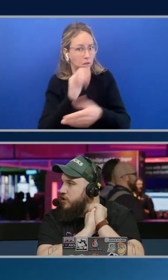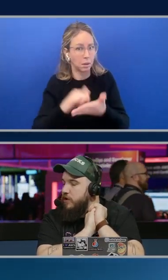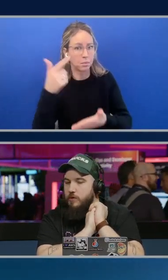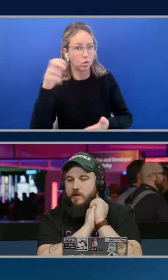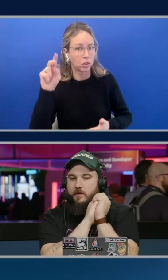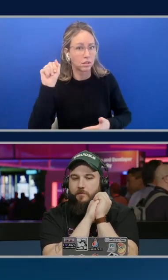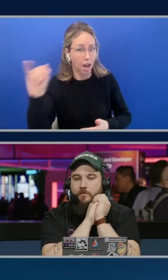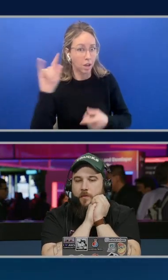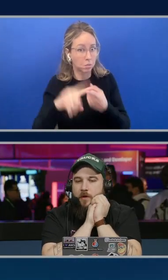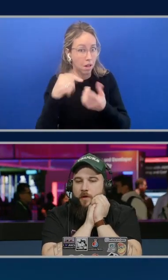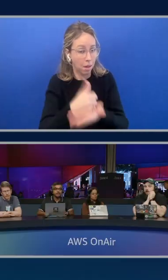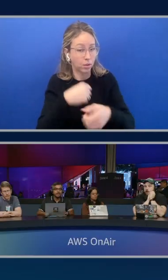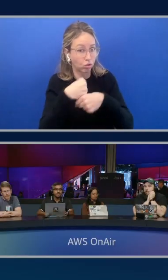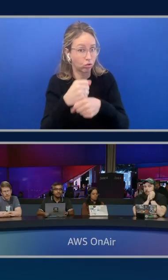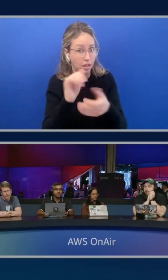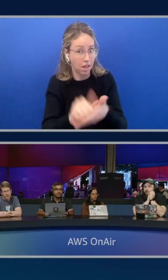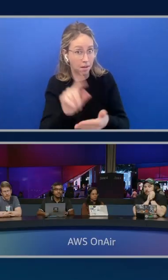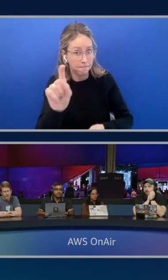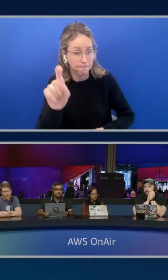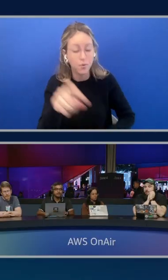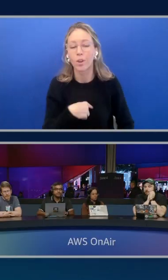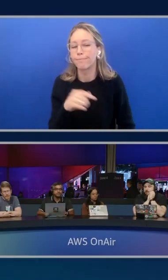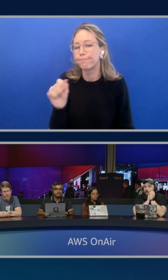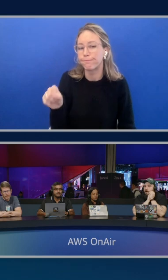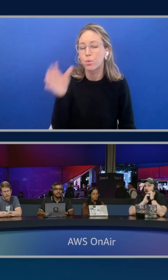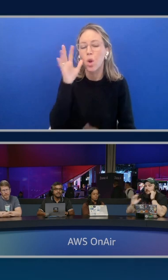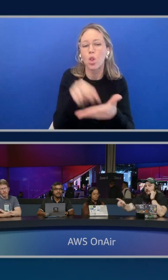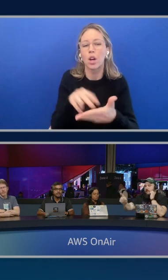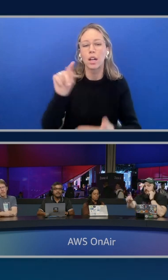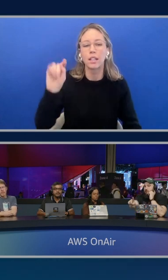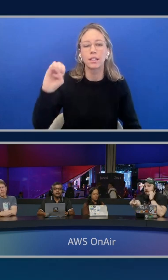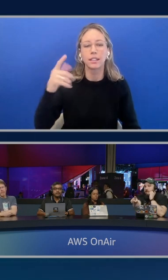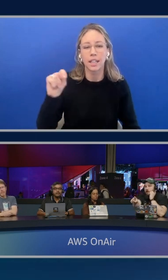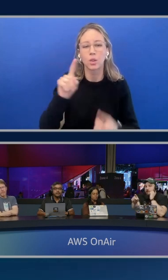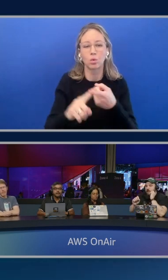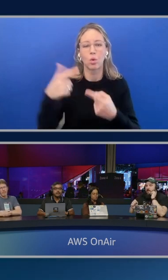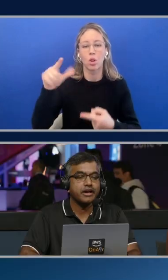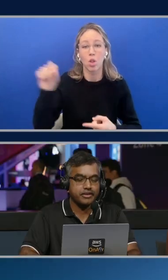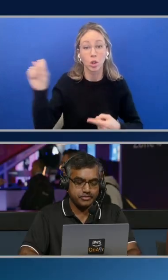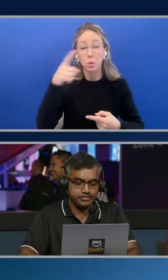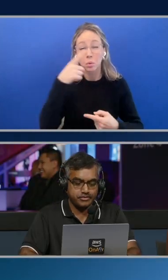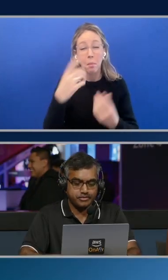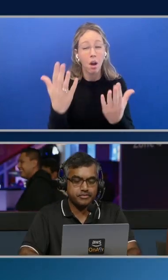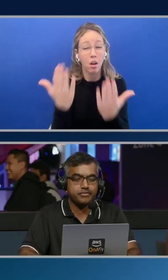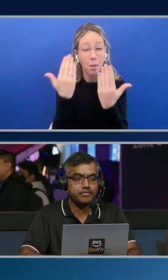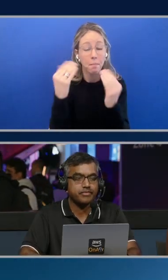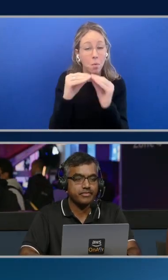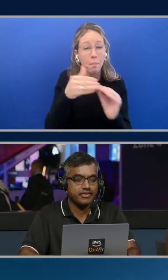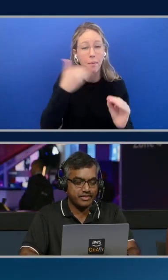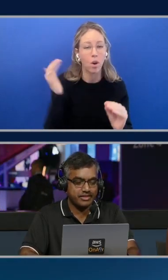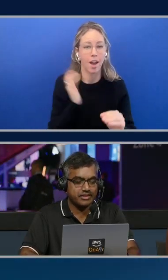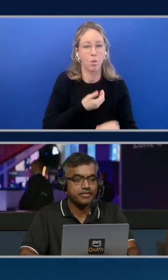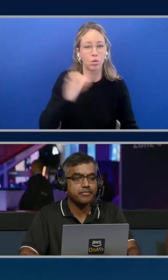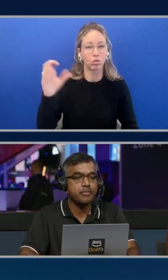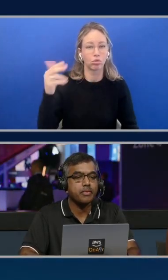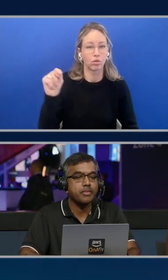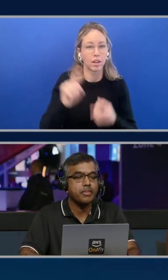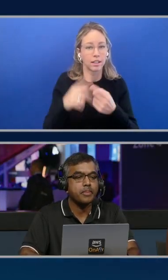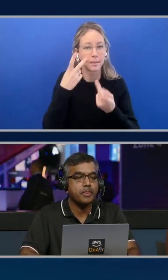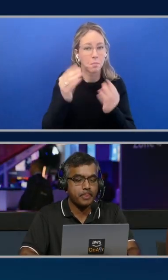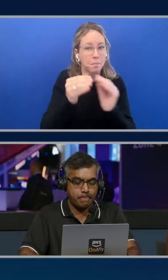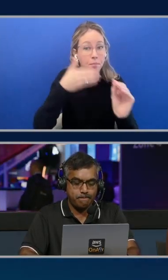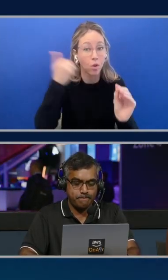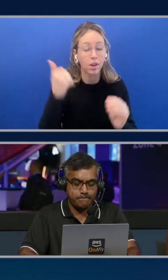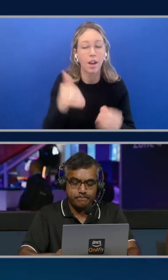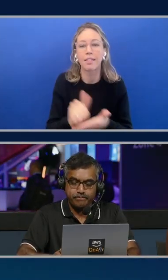help you generate those things. So let's look at the text to gloss first. Can you slightly zoom in so our chat can see this thing nicely? So, I don't know, Command